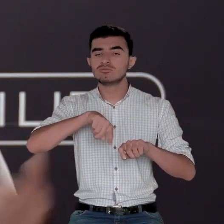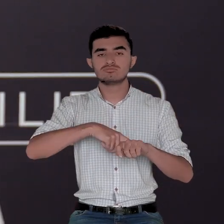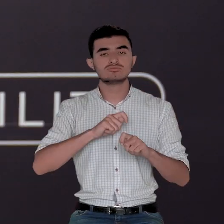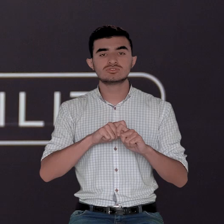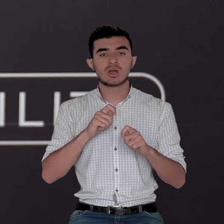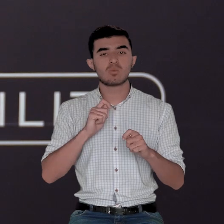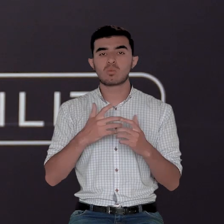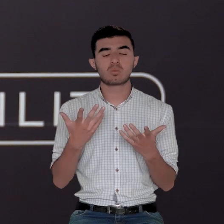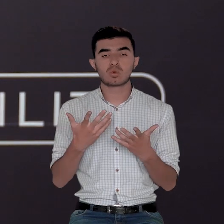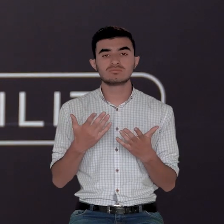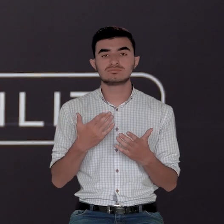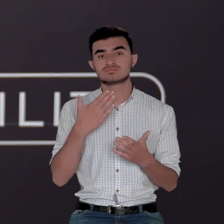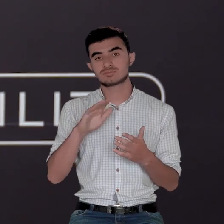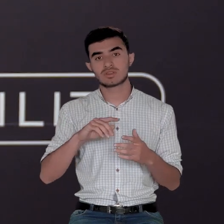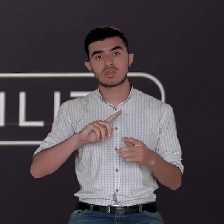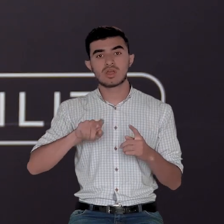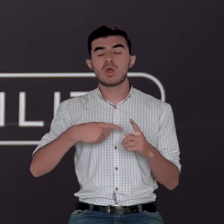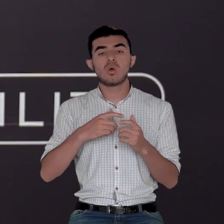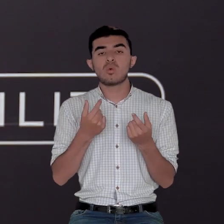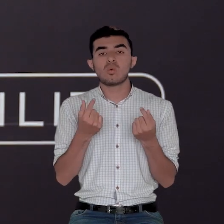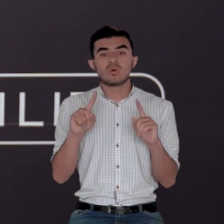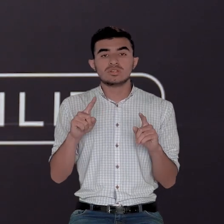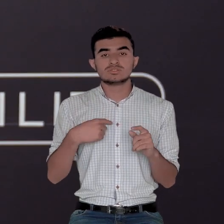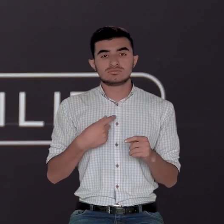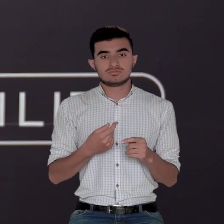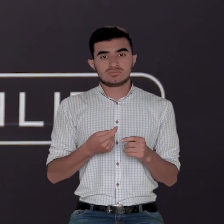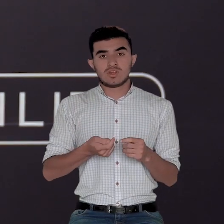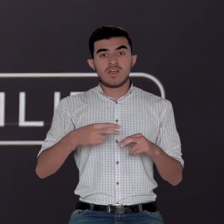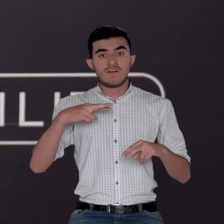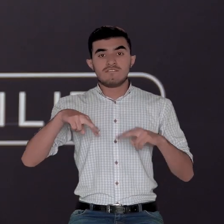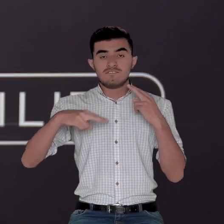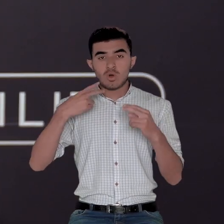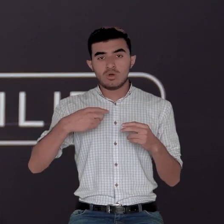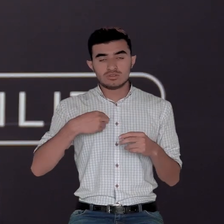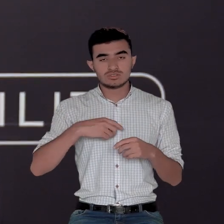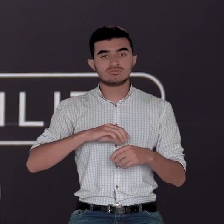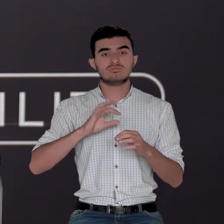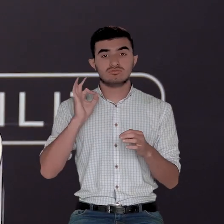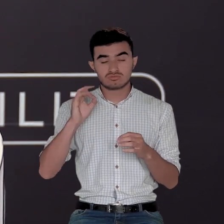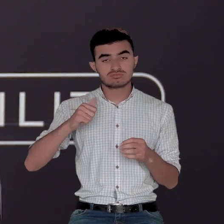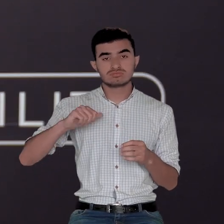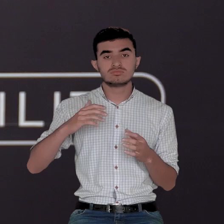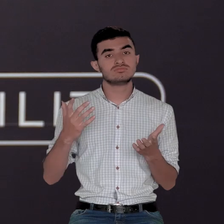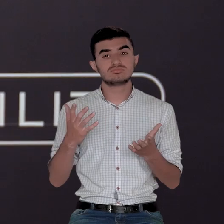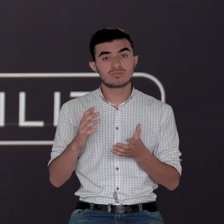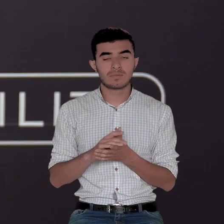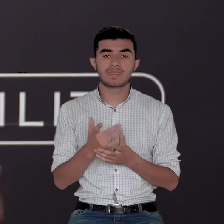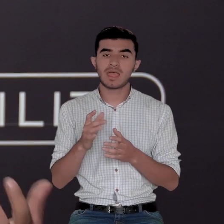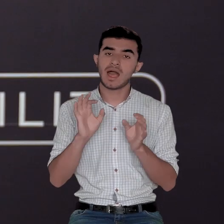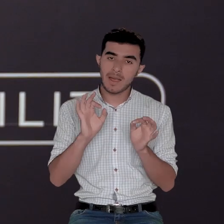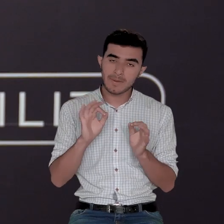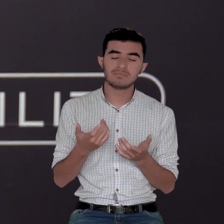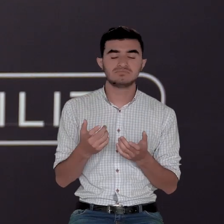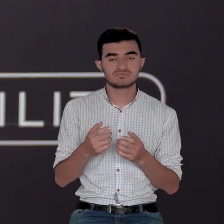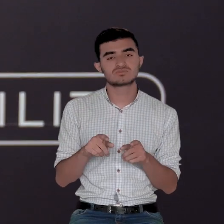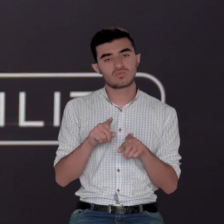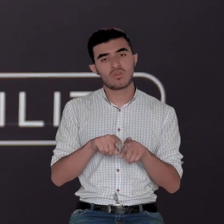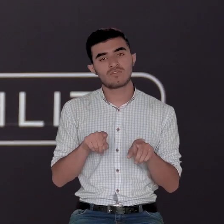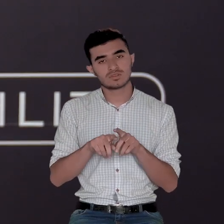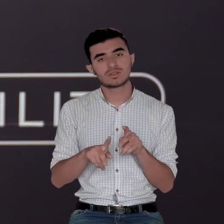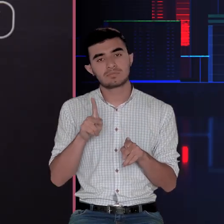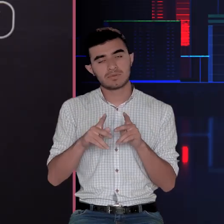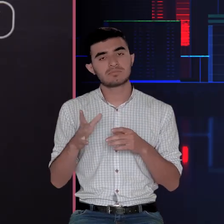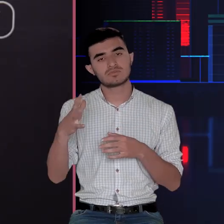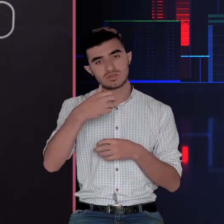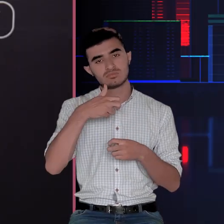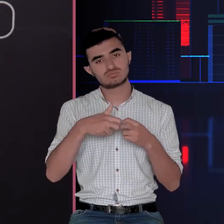much sleep do we get, how much, what's the quality of the food that we have, or how much water that we get. So these are usually some